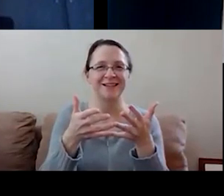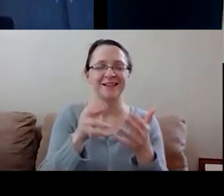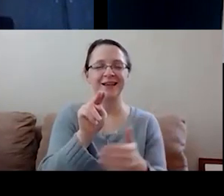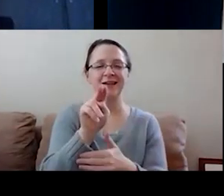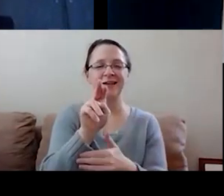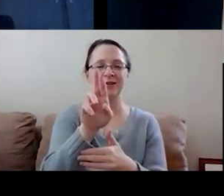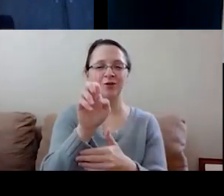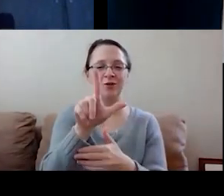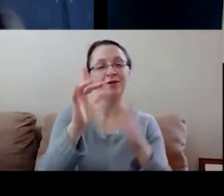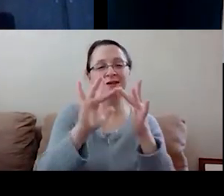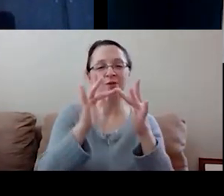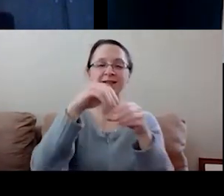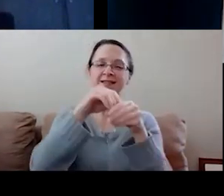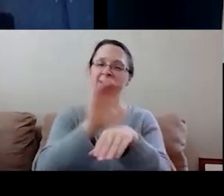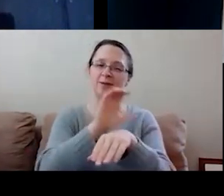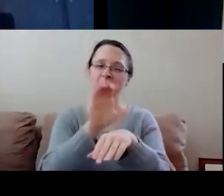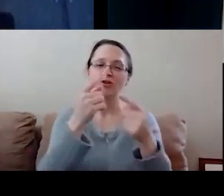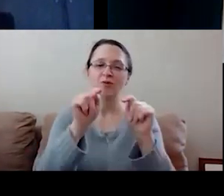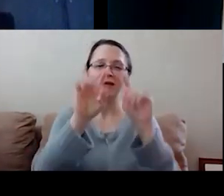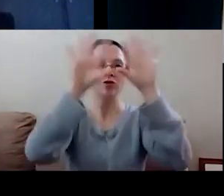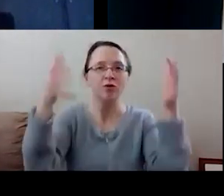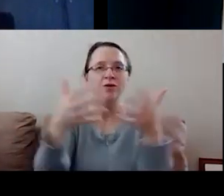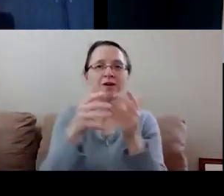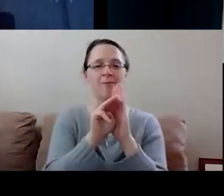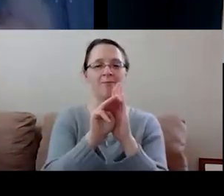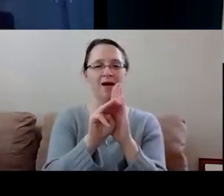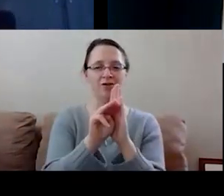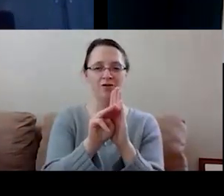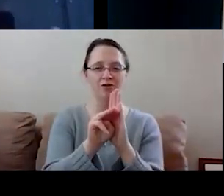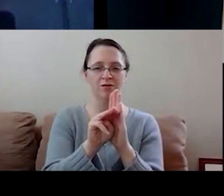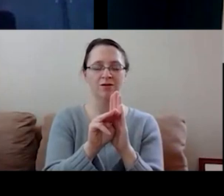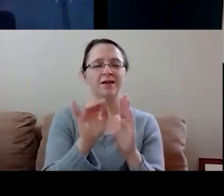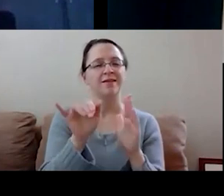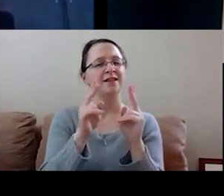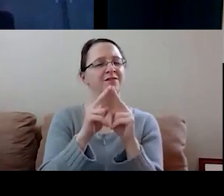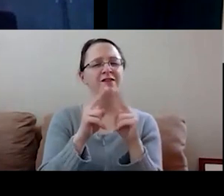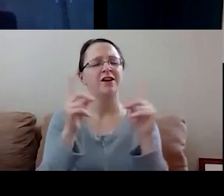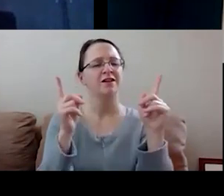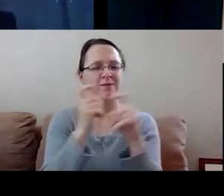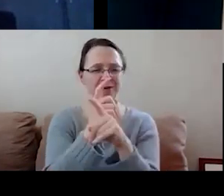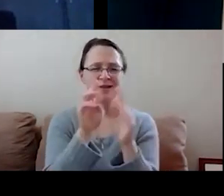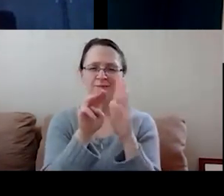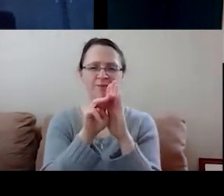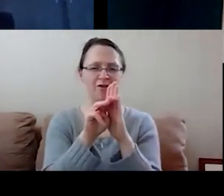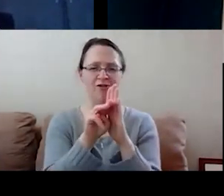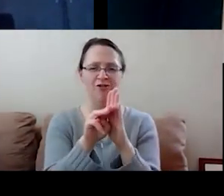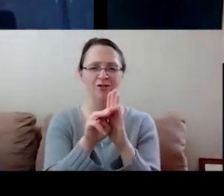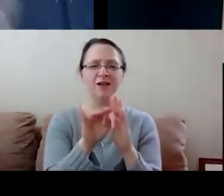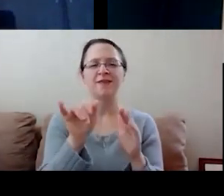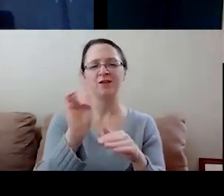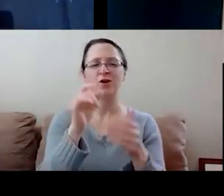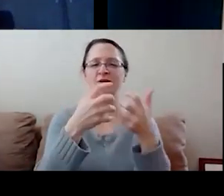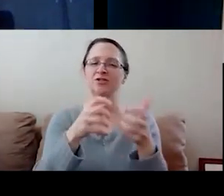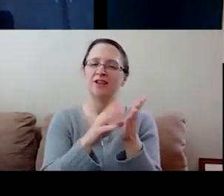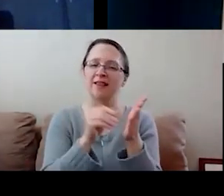inside the computer. So it's trying to create that model. And that model is very, very complex. And this is where actually machine learning or